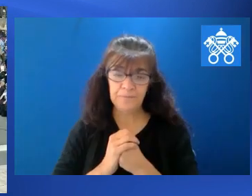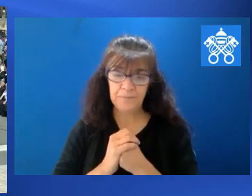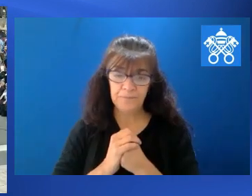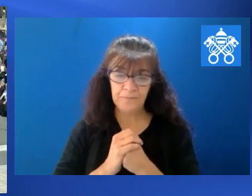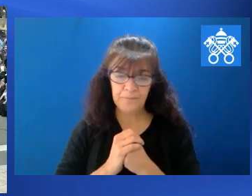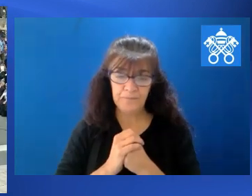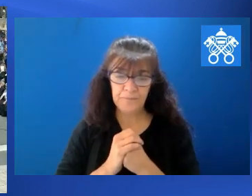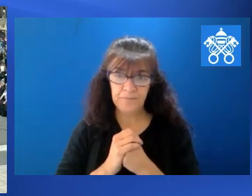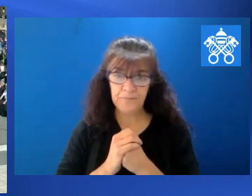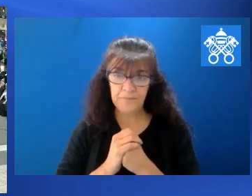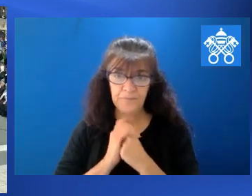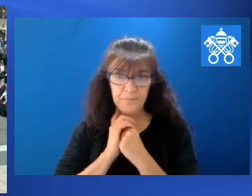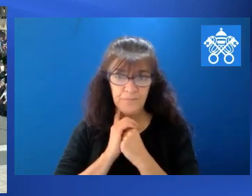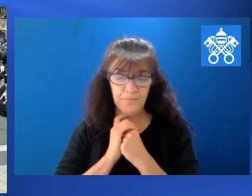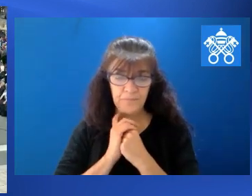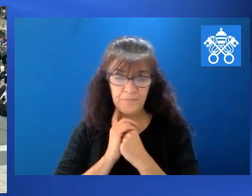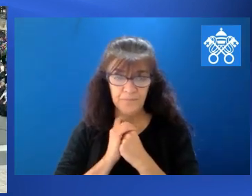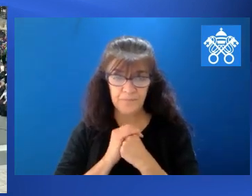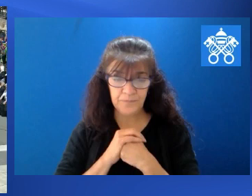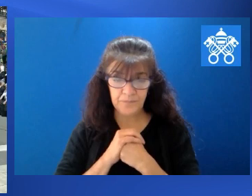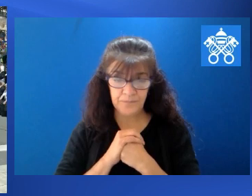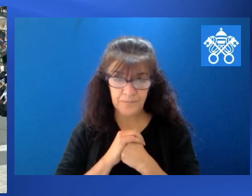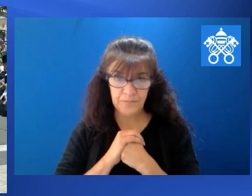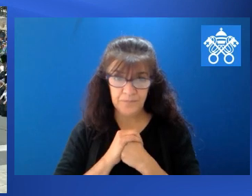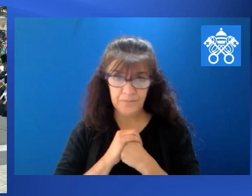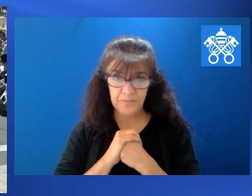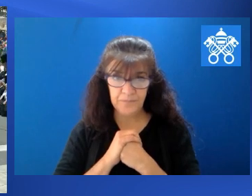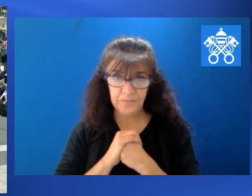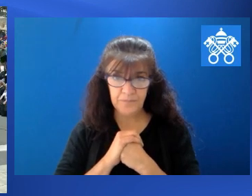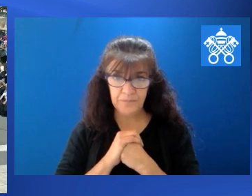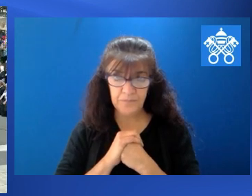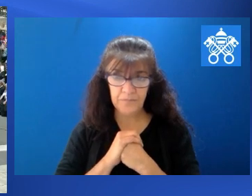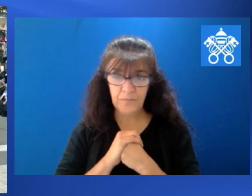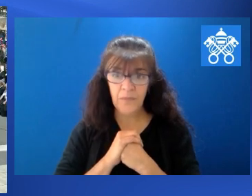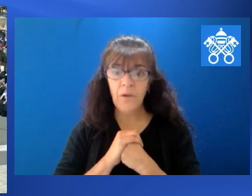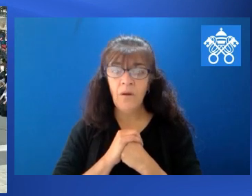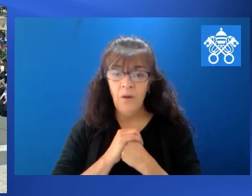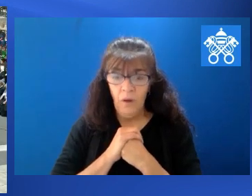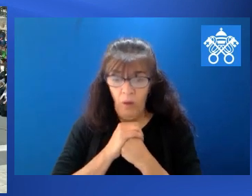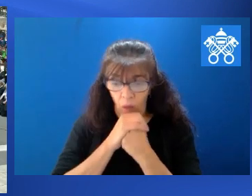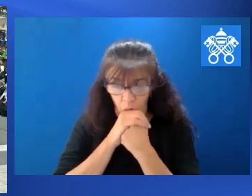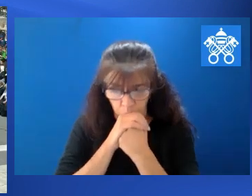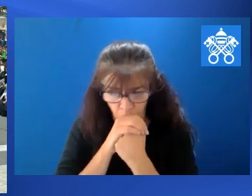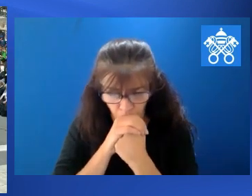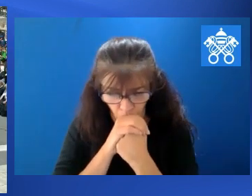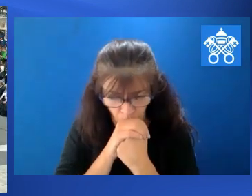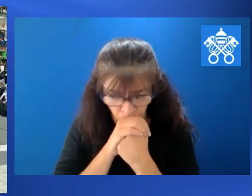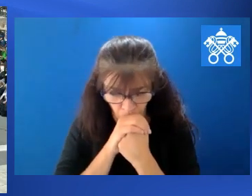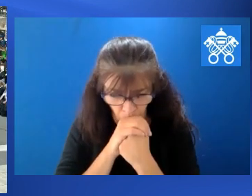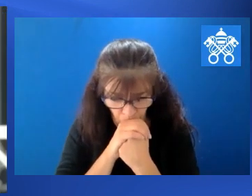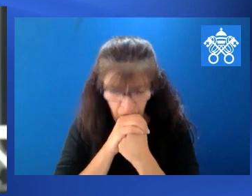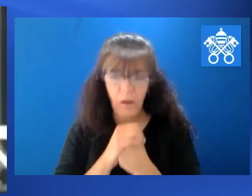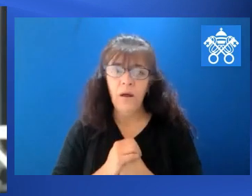Domenica scorsa è stata beatificata Madre Elisa Martinez